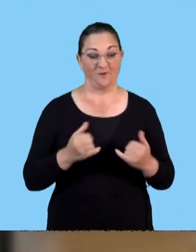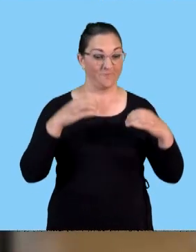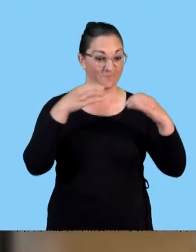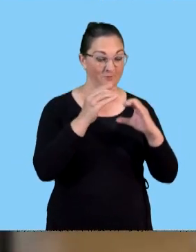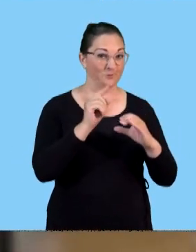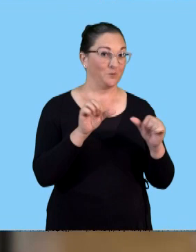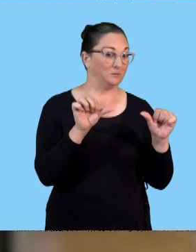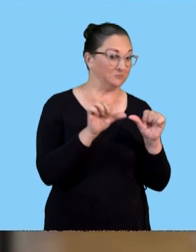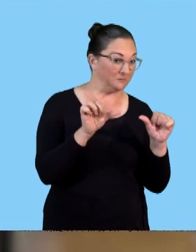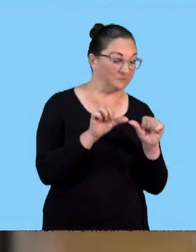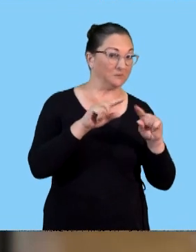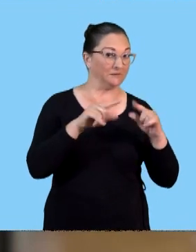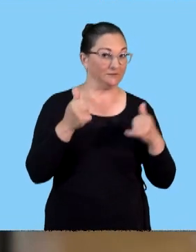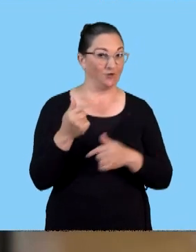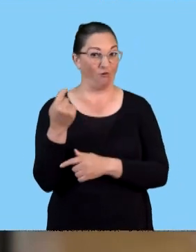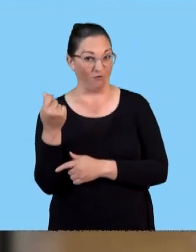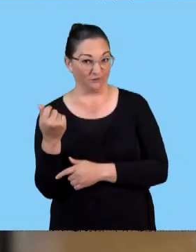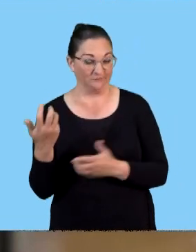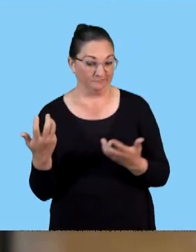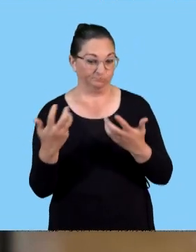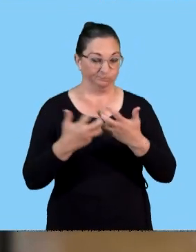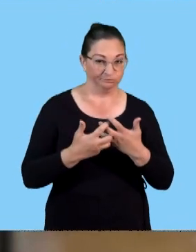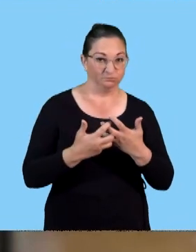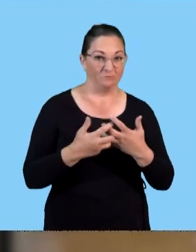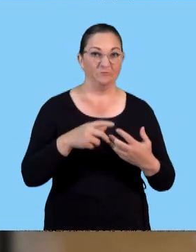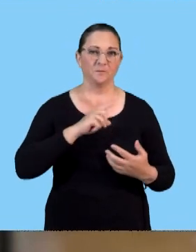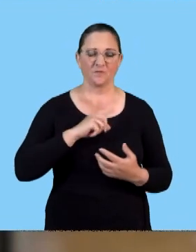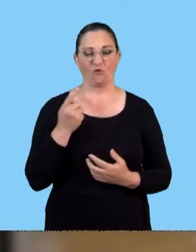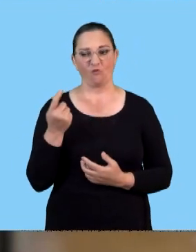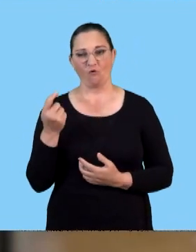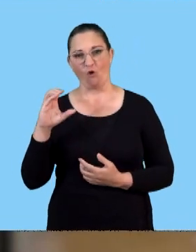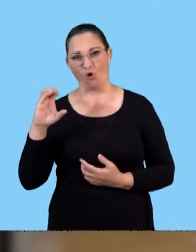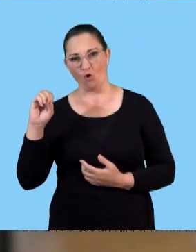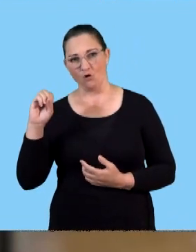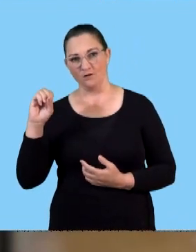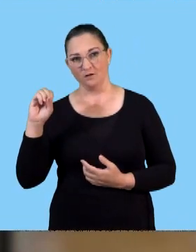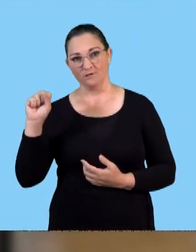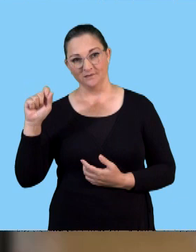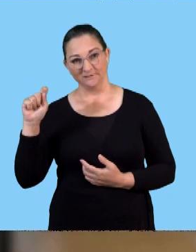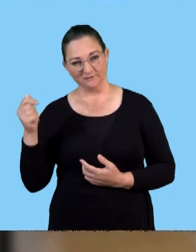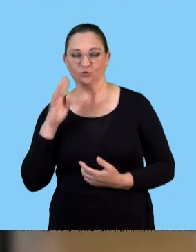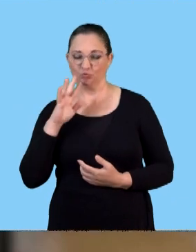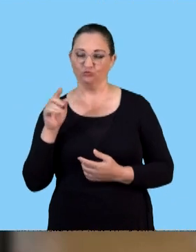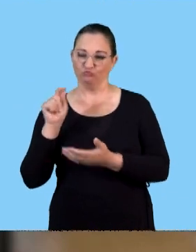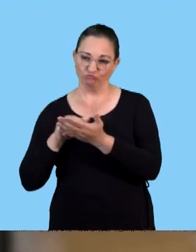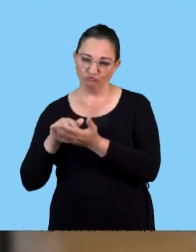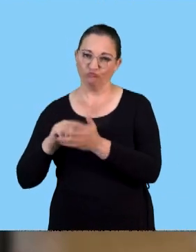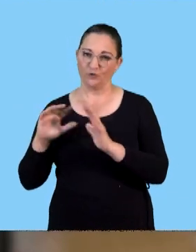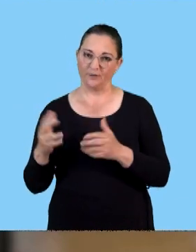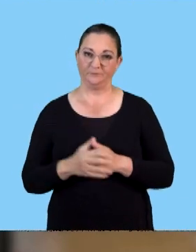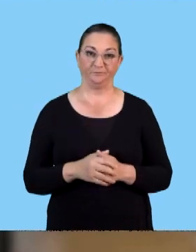on measurement integrated with finance. So we will be doing some cost calculation. Guys, let us start with question